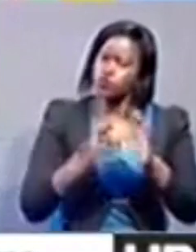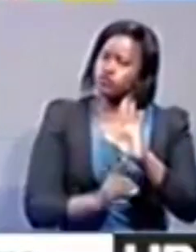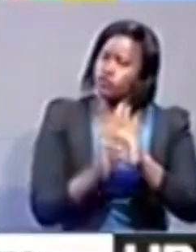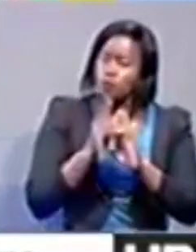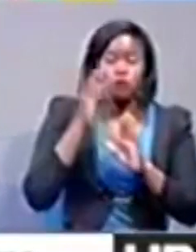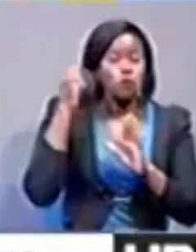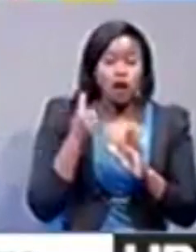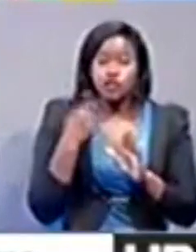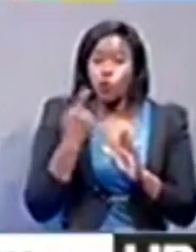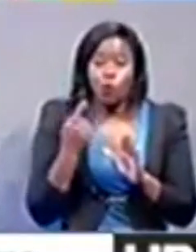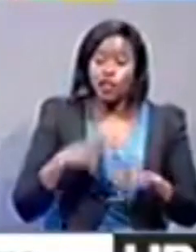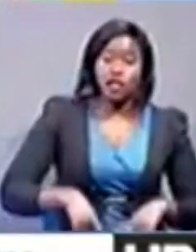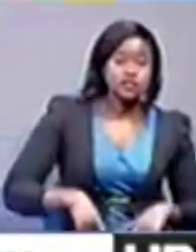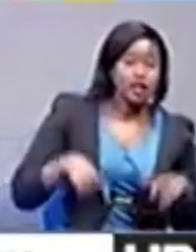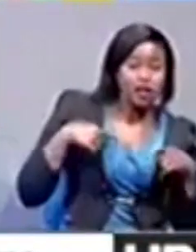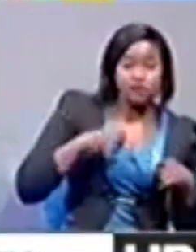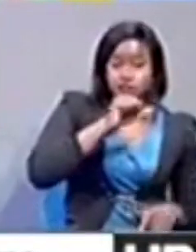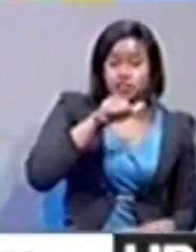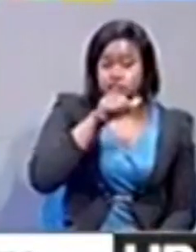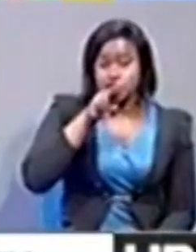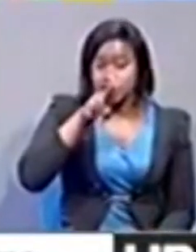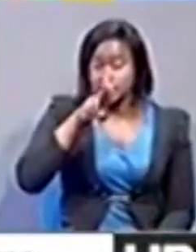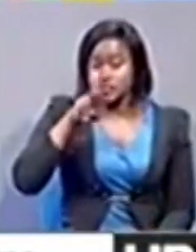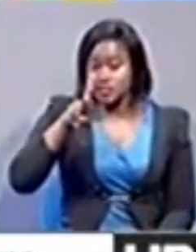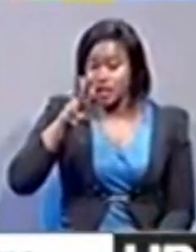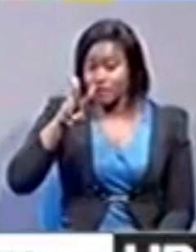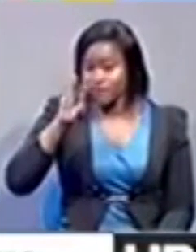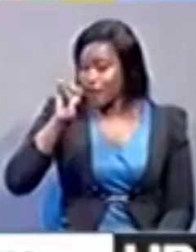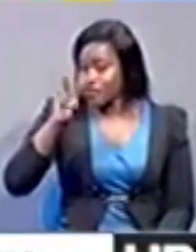we don't only need to survive, we need to be prosperous.